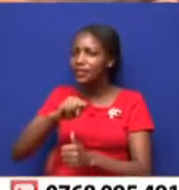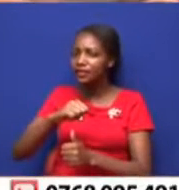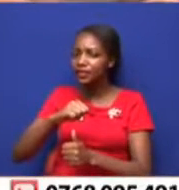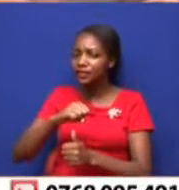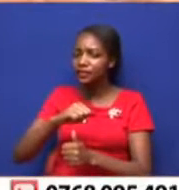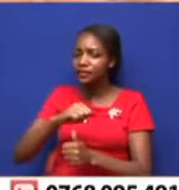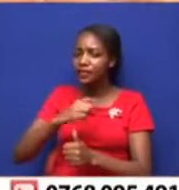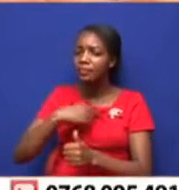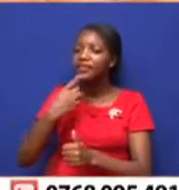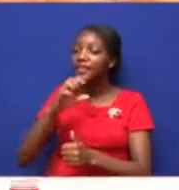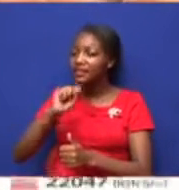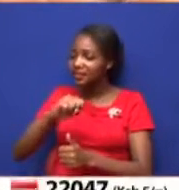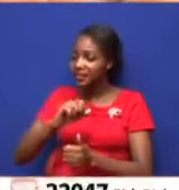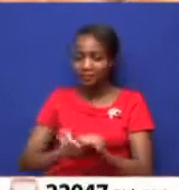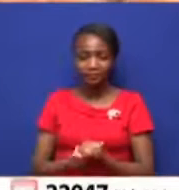Sunny.